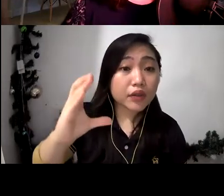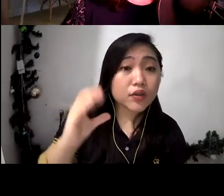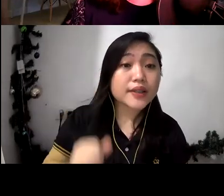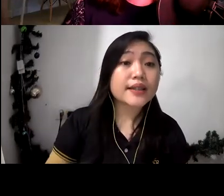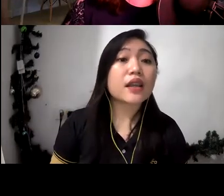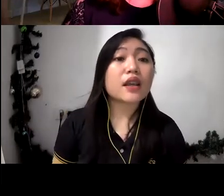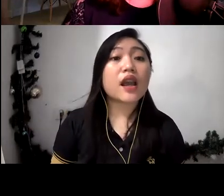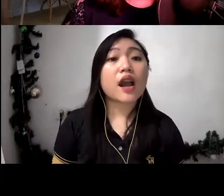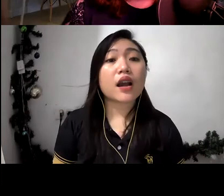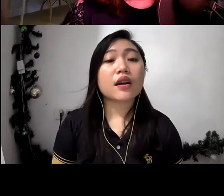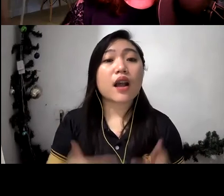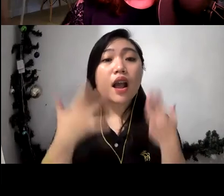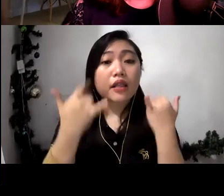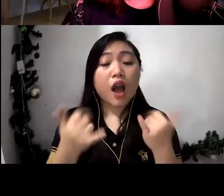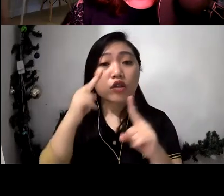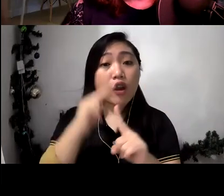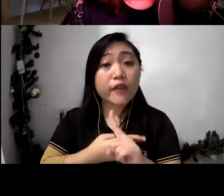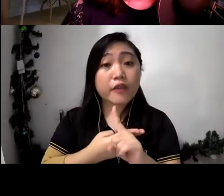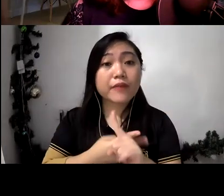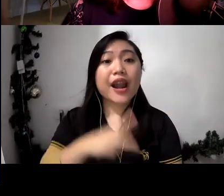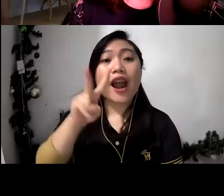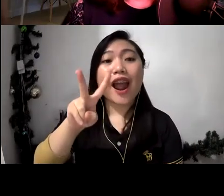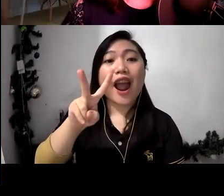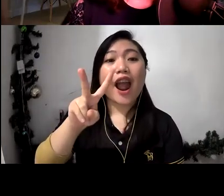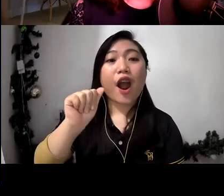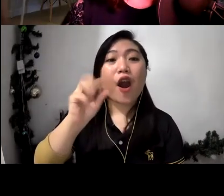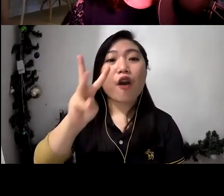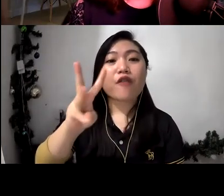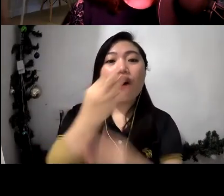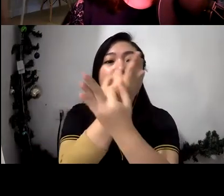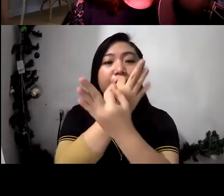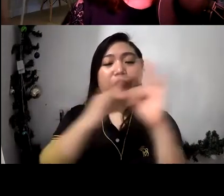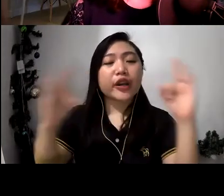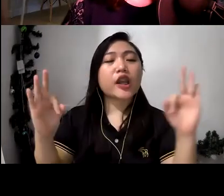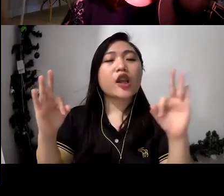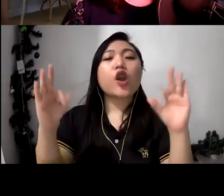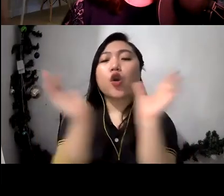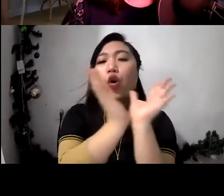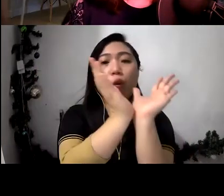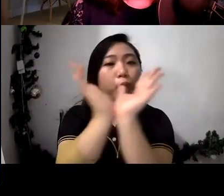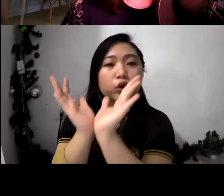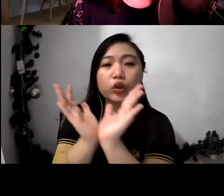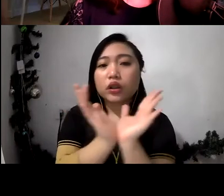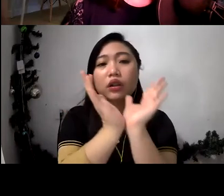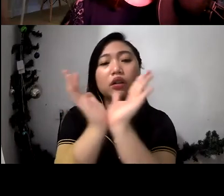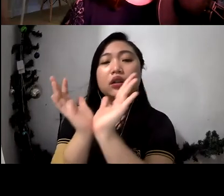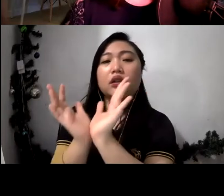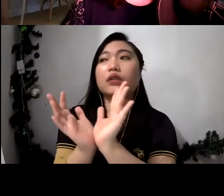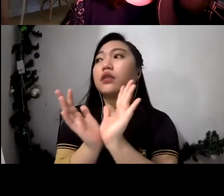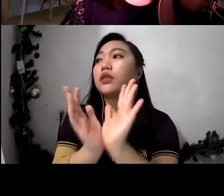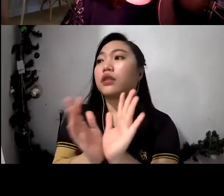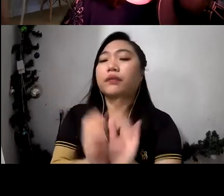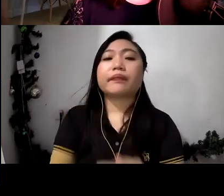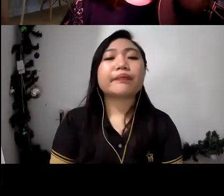And right now, November po, it's a BOW-free community. Violence against women, gender-based violence-free